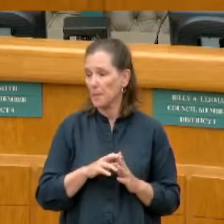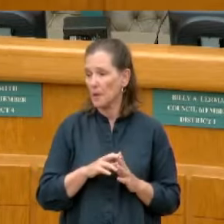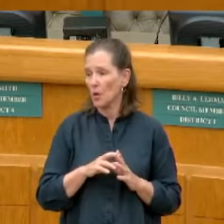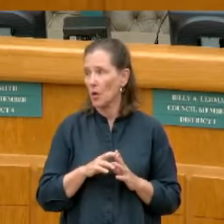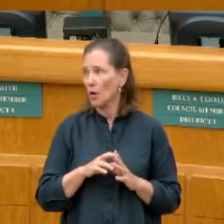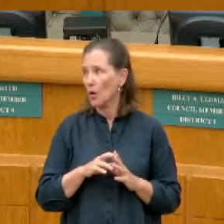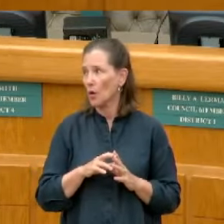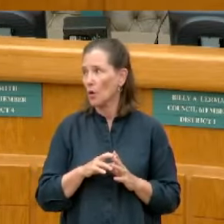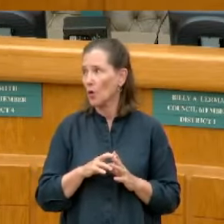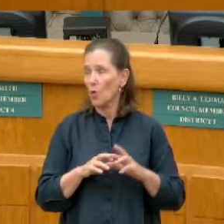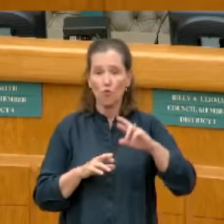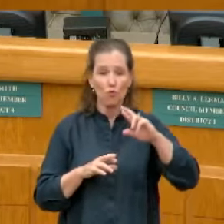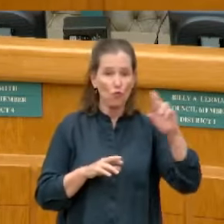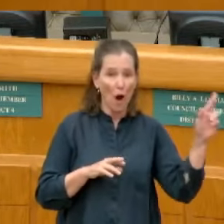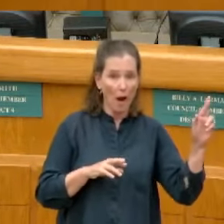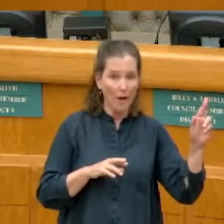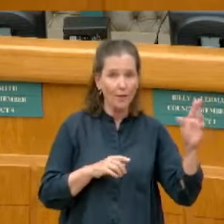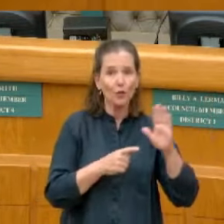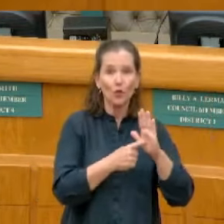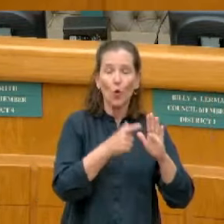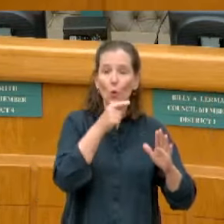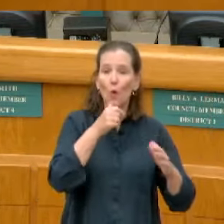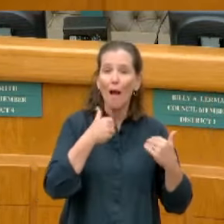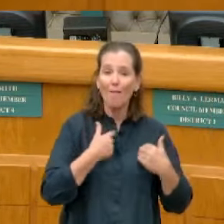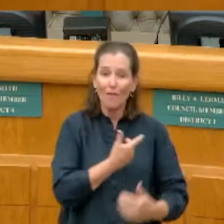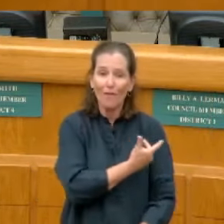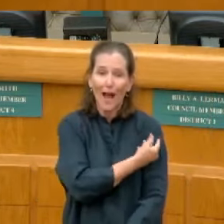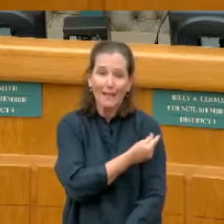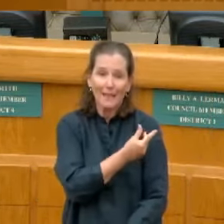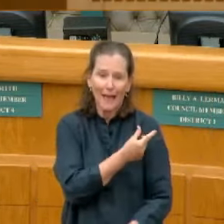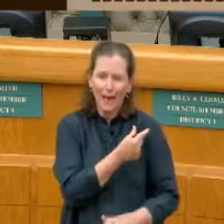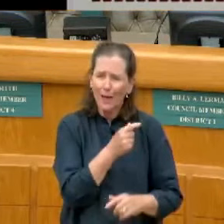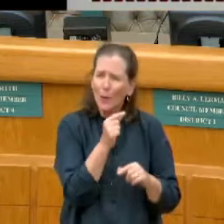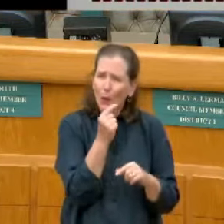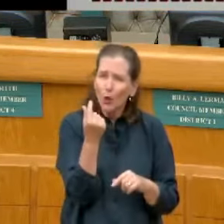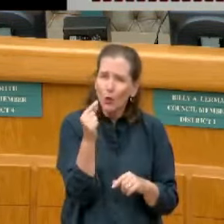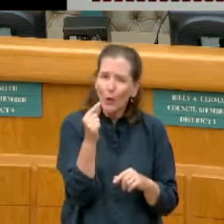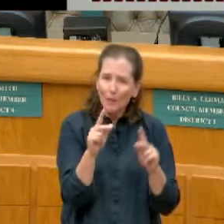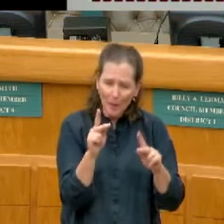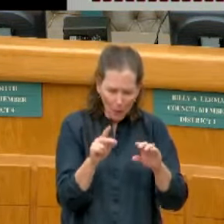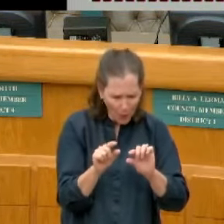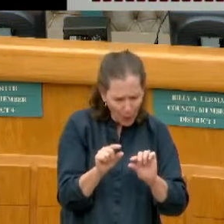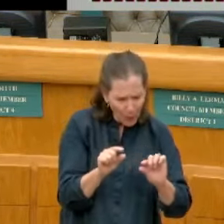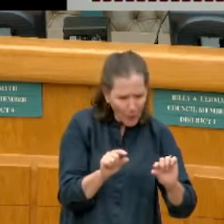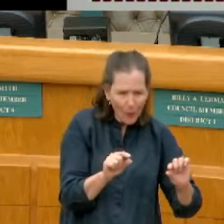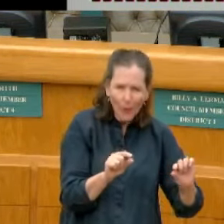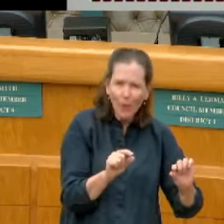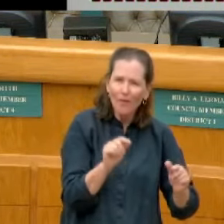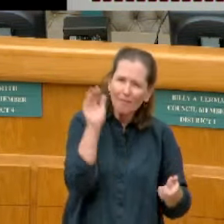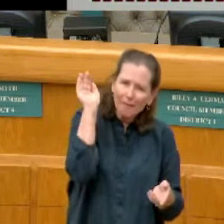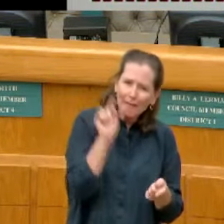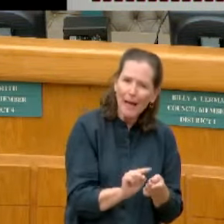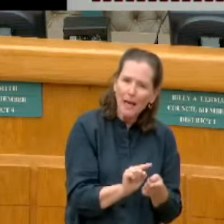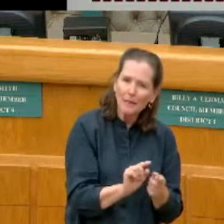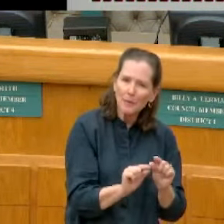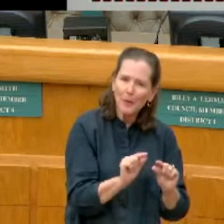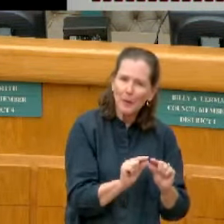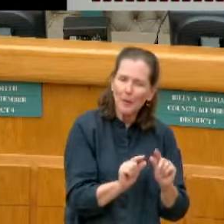vaccinated individuals on the right side. And you see a little sliver of green people along the bottom. That makes